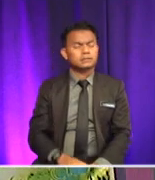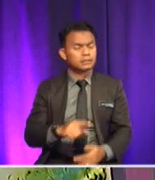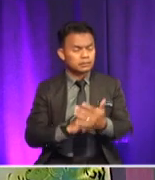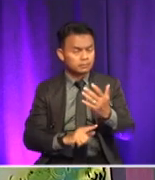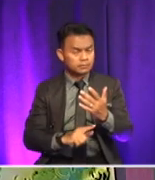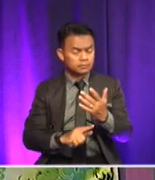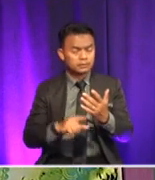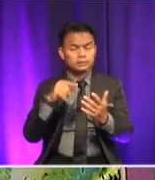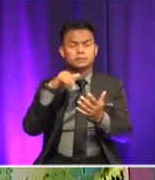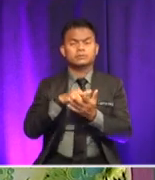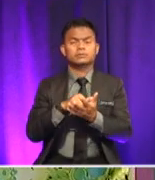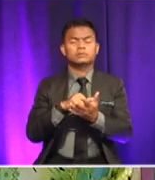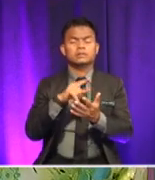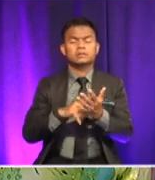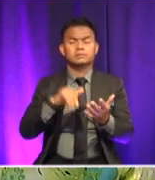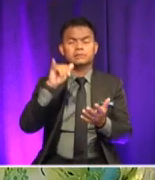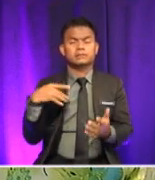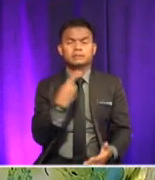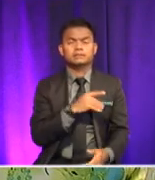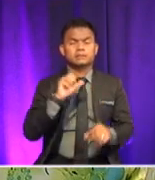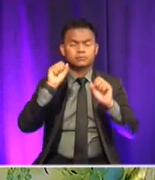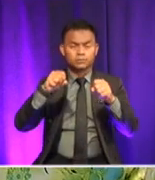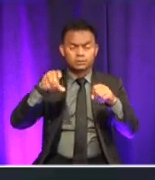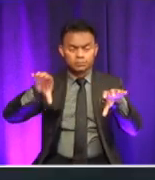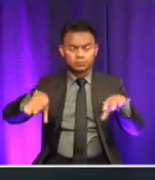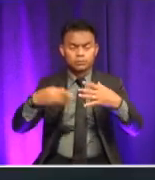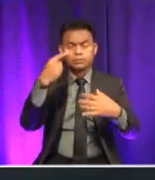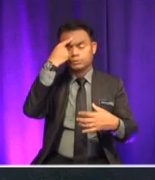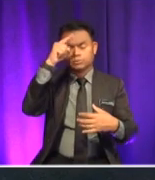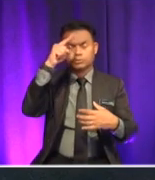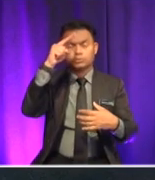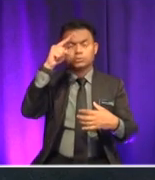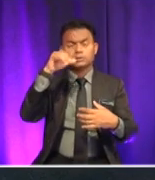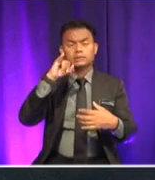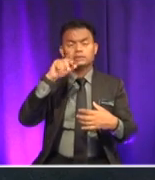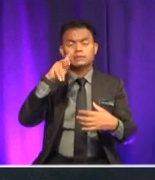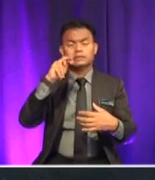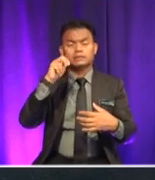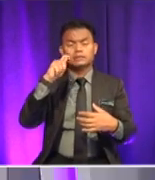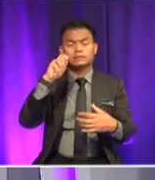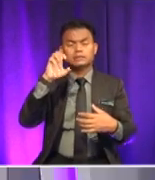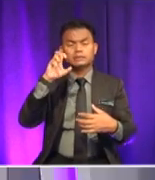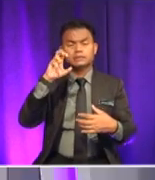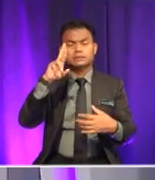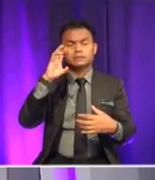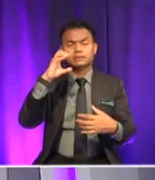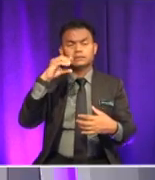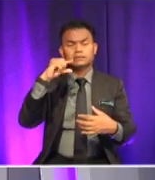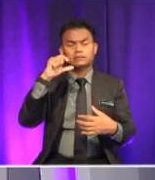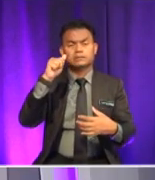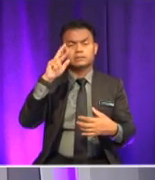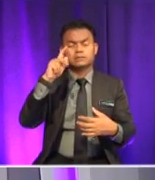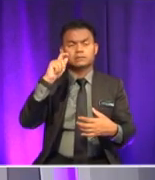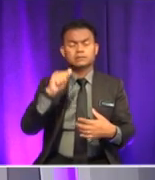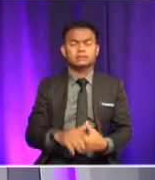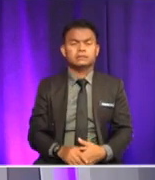interrogate somebody, Chris, what kind of tone of voice do you use? You are more firm, more stern, more